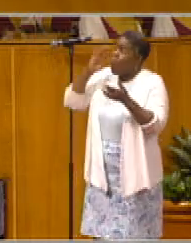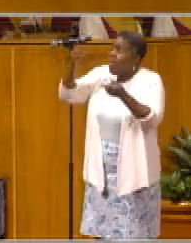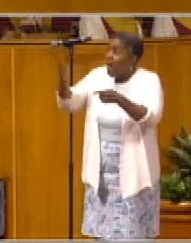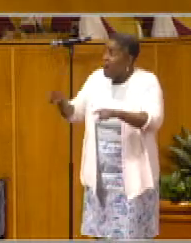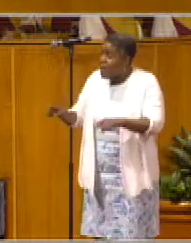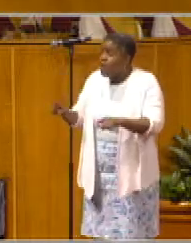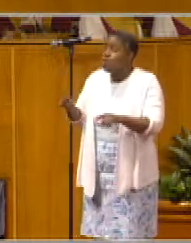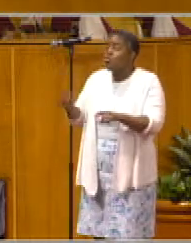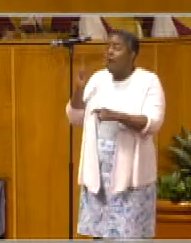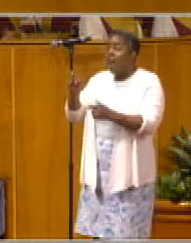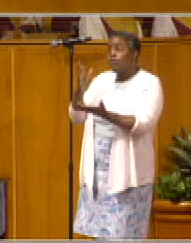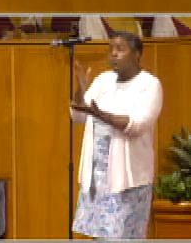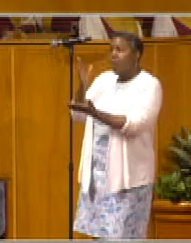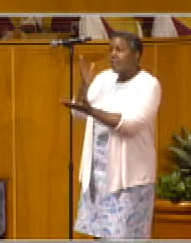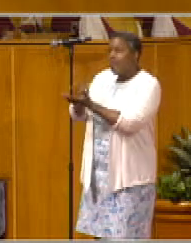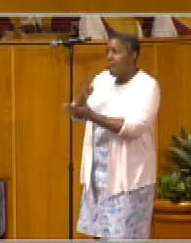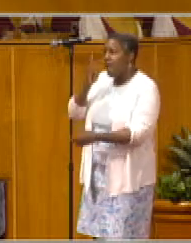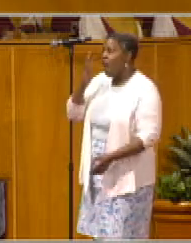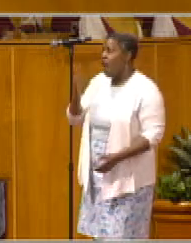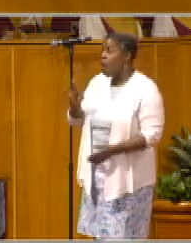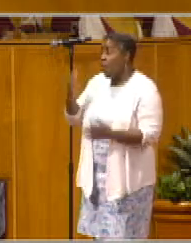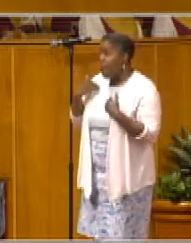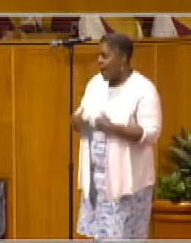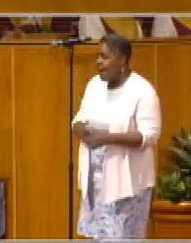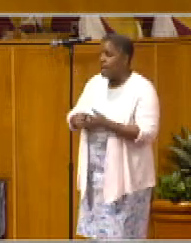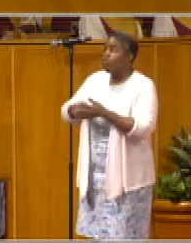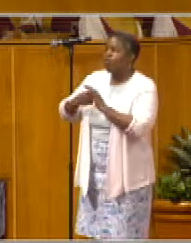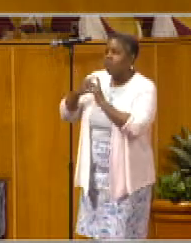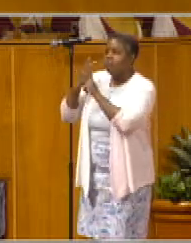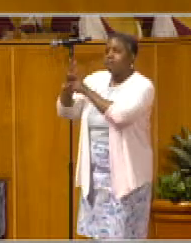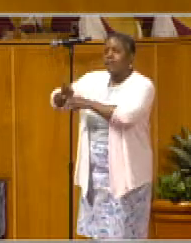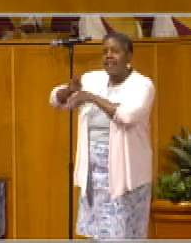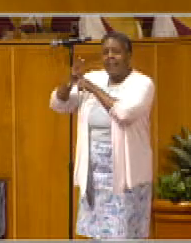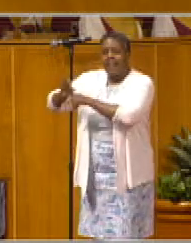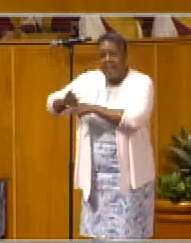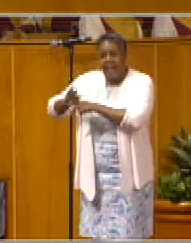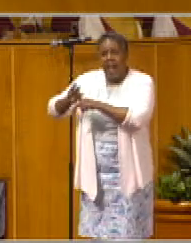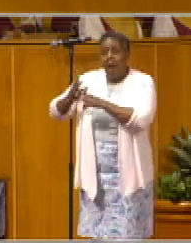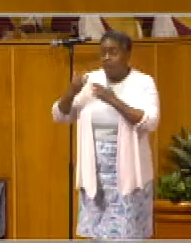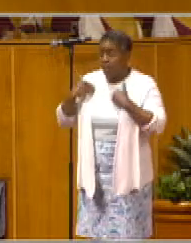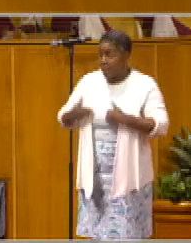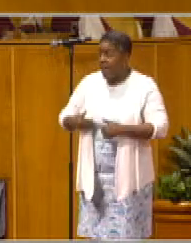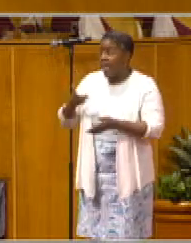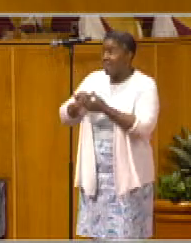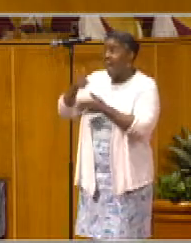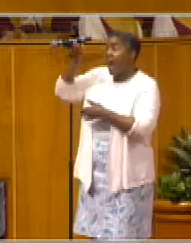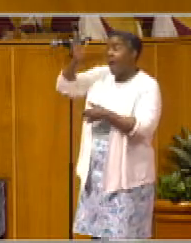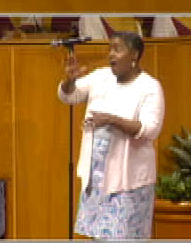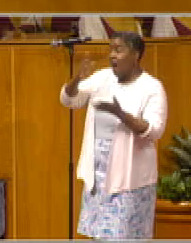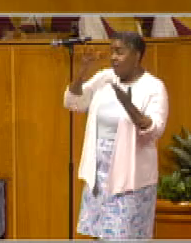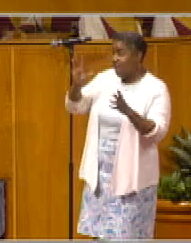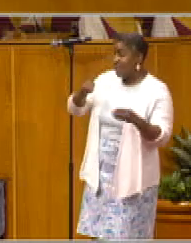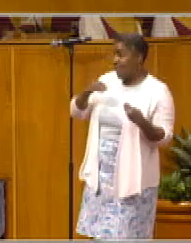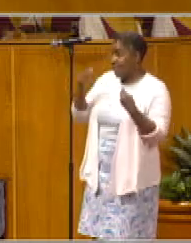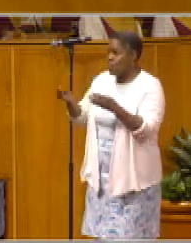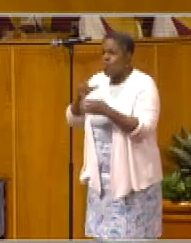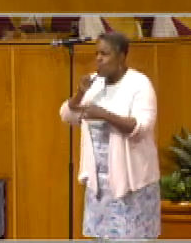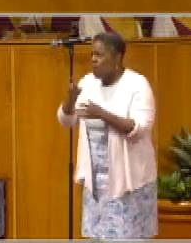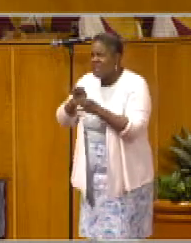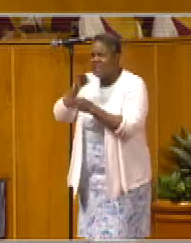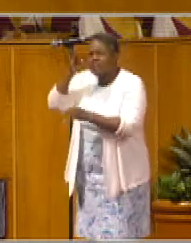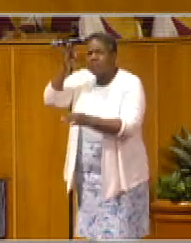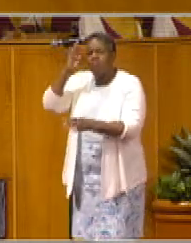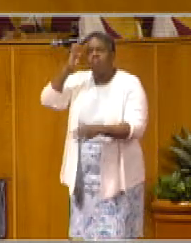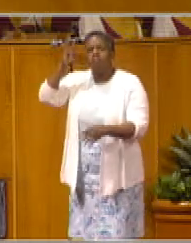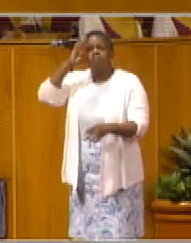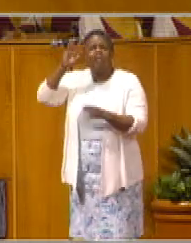you got to stop neglecting your body and start taking care of the flesh that God has given you. Don't be so spiritual that